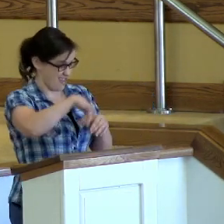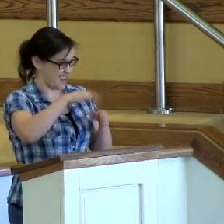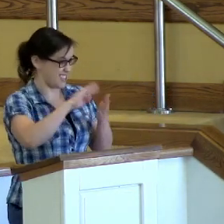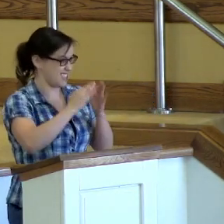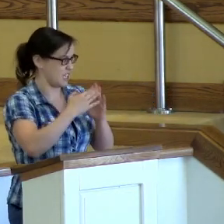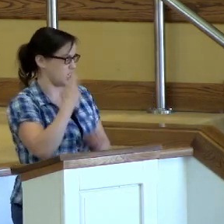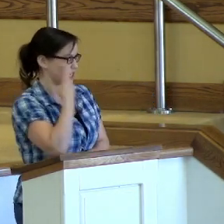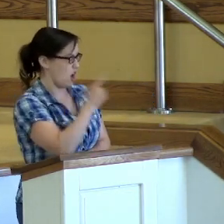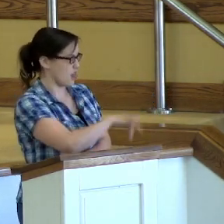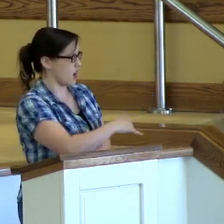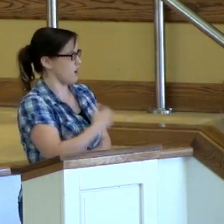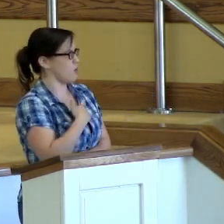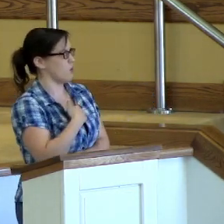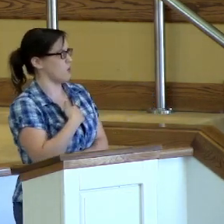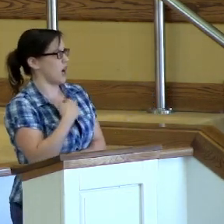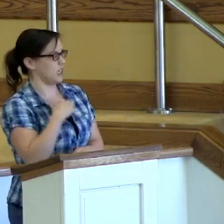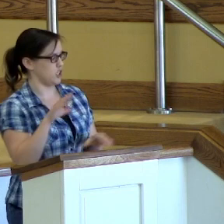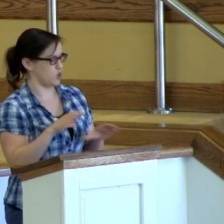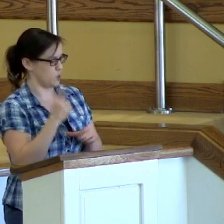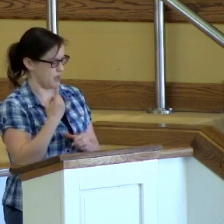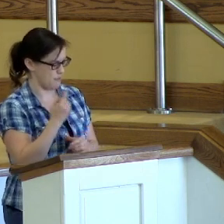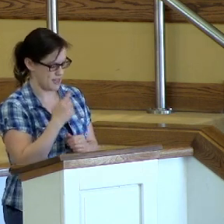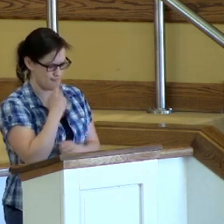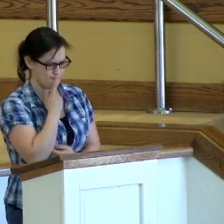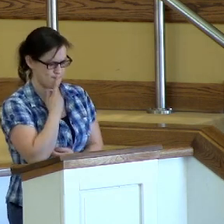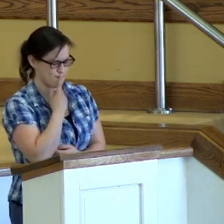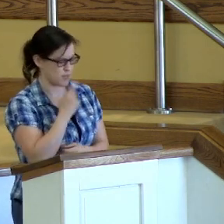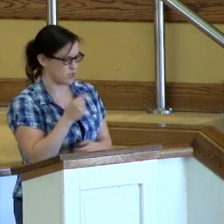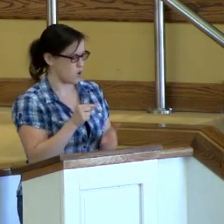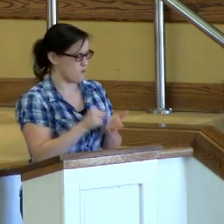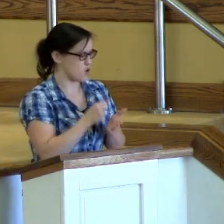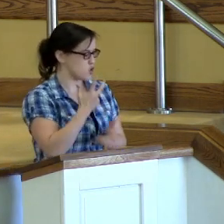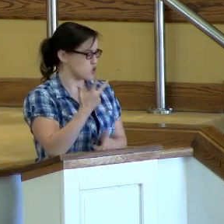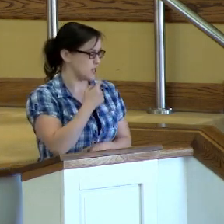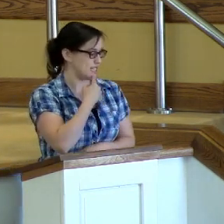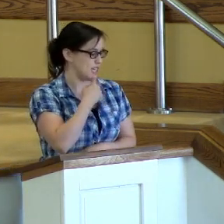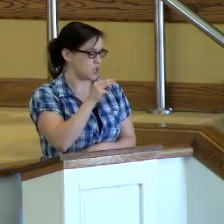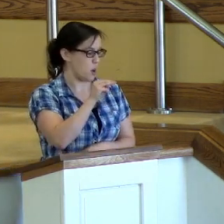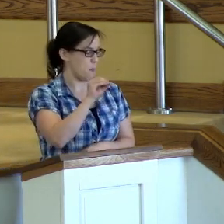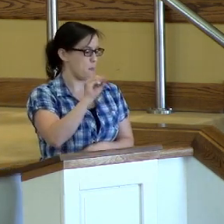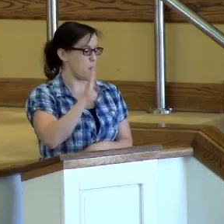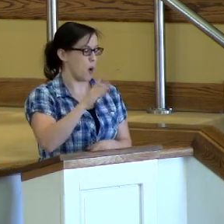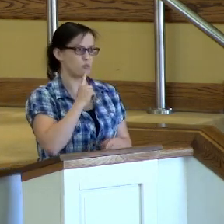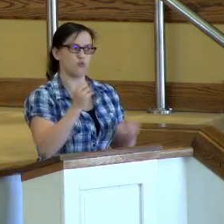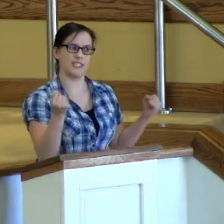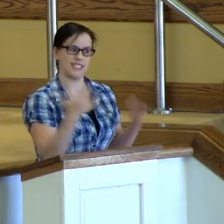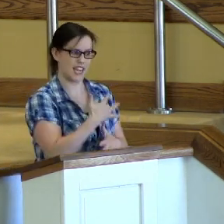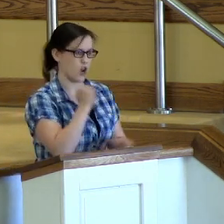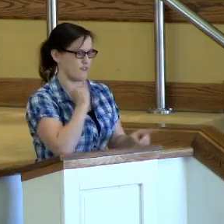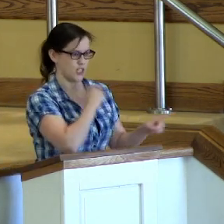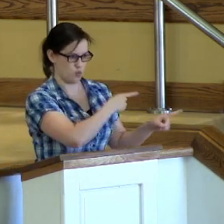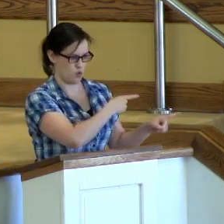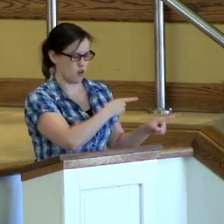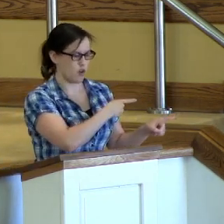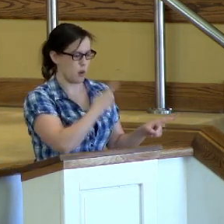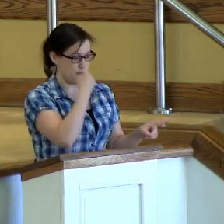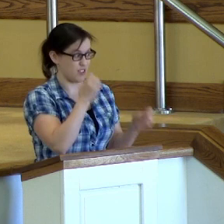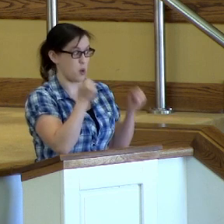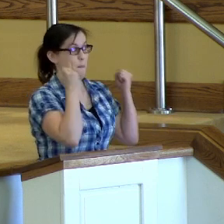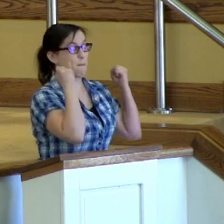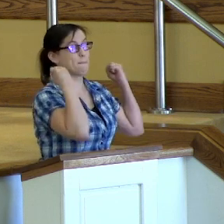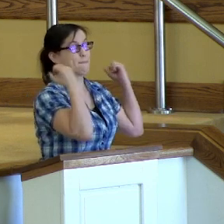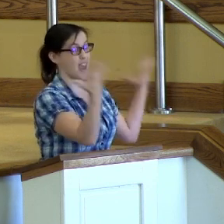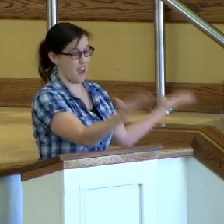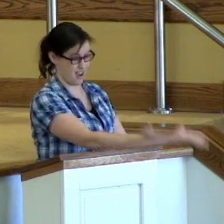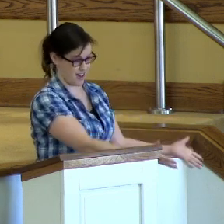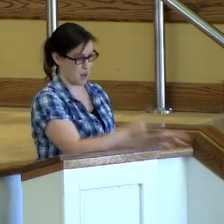So as it's going on, we see in verse number three, Moab was sore afraid of the people because they were many, and Moab